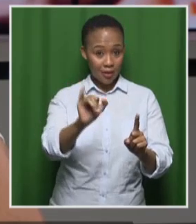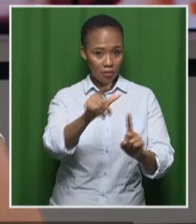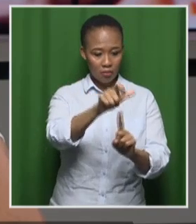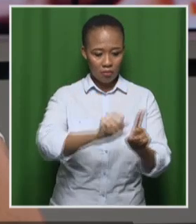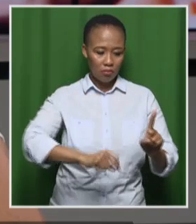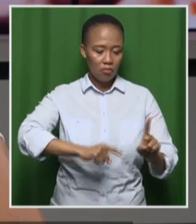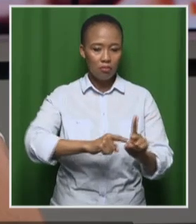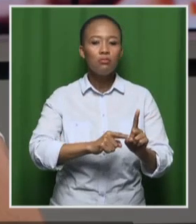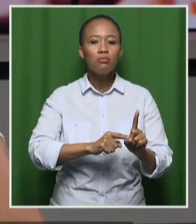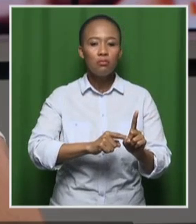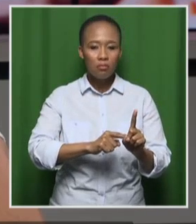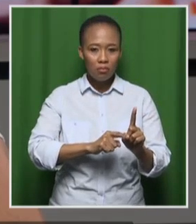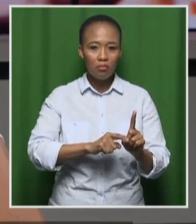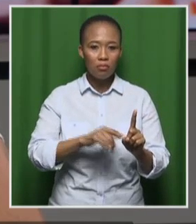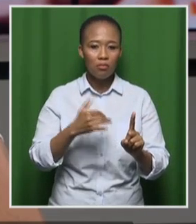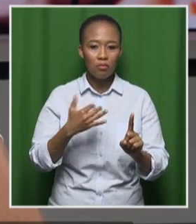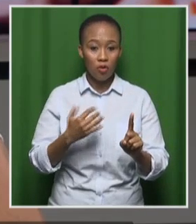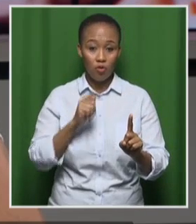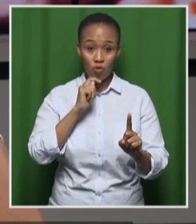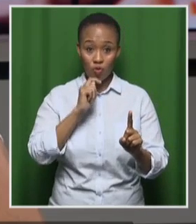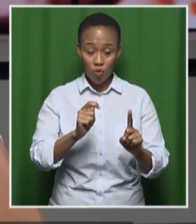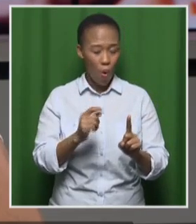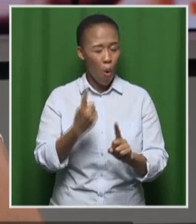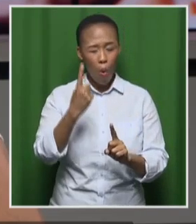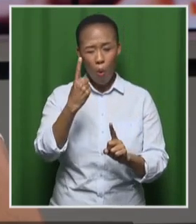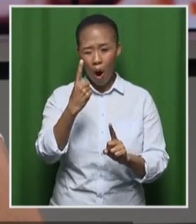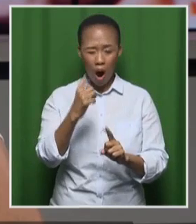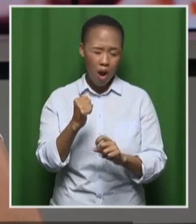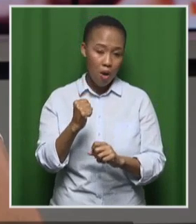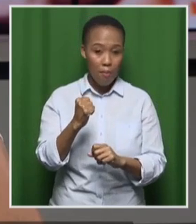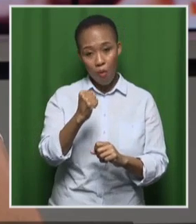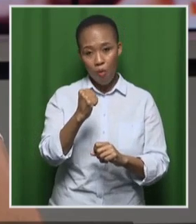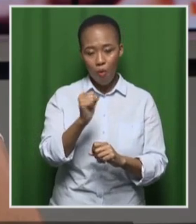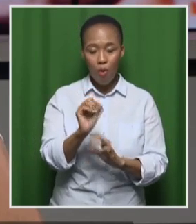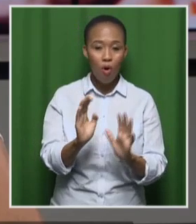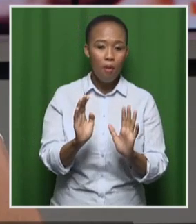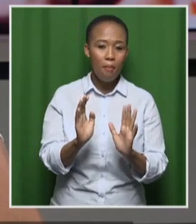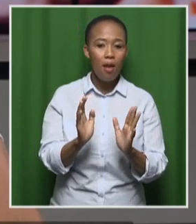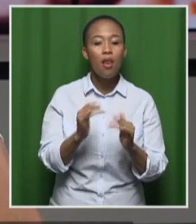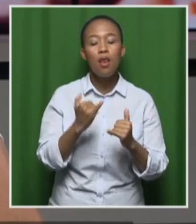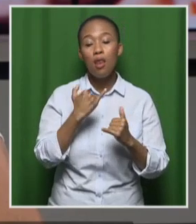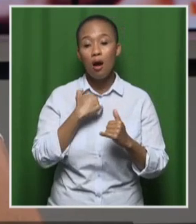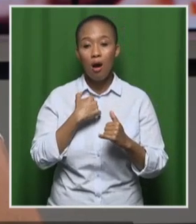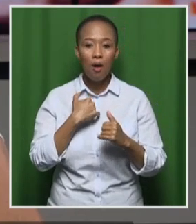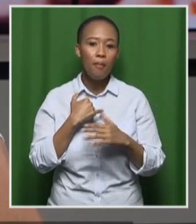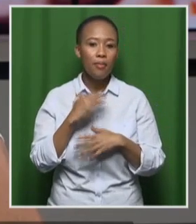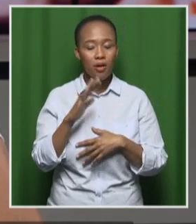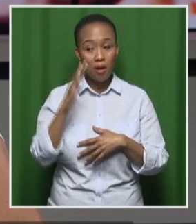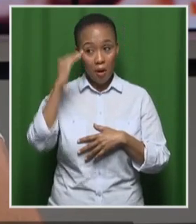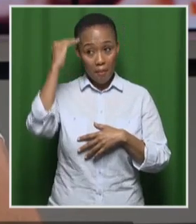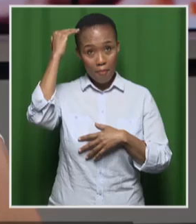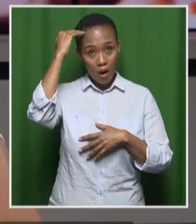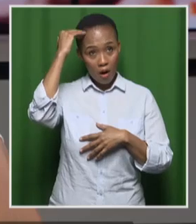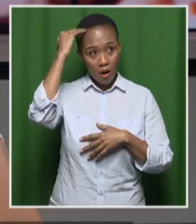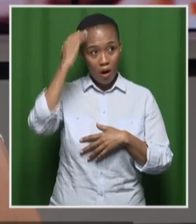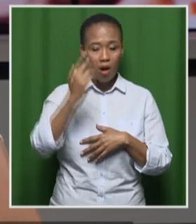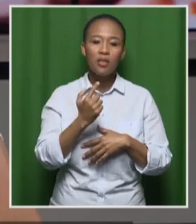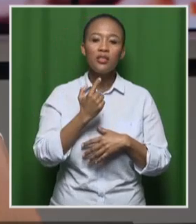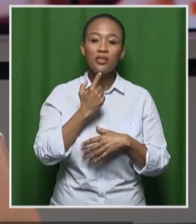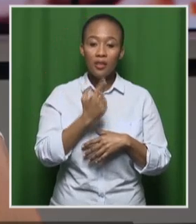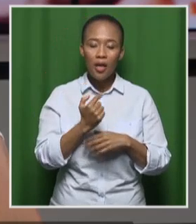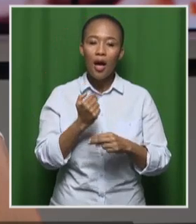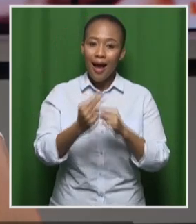out, and knocked him out with one shot as well. So that's mentally and psychologically is never easy, going directly into a